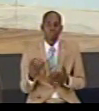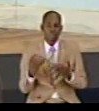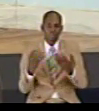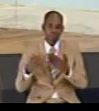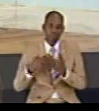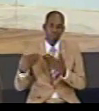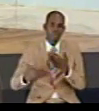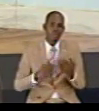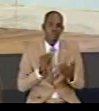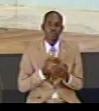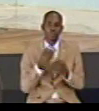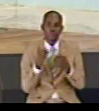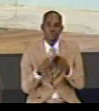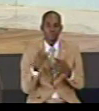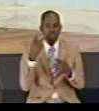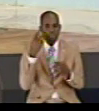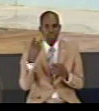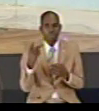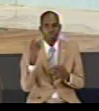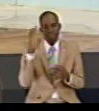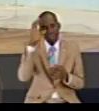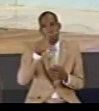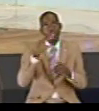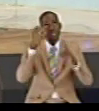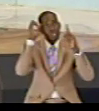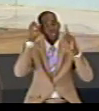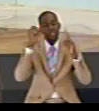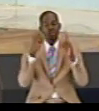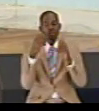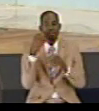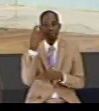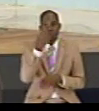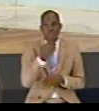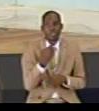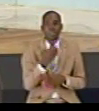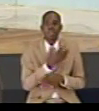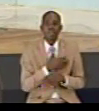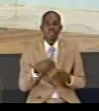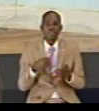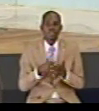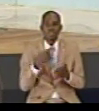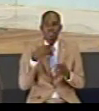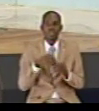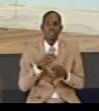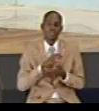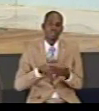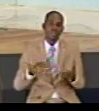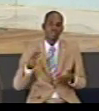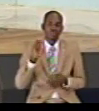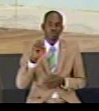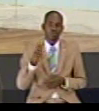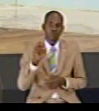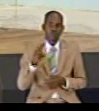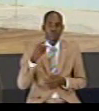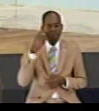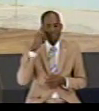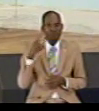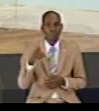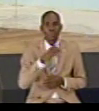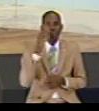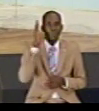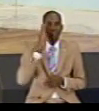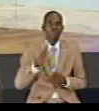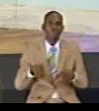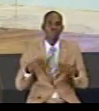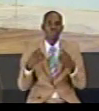invites us to seek his face. And then he tells us in verse 12, For ye shall go out